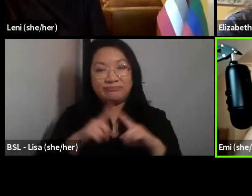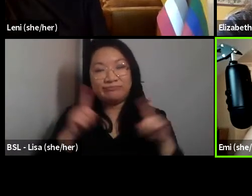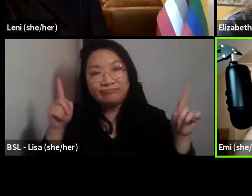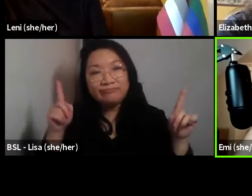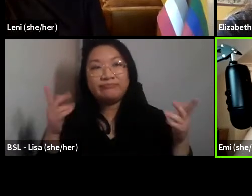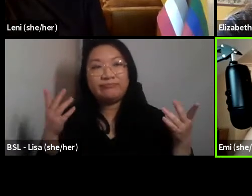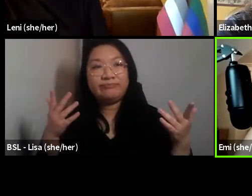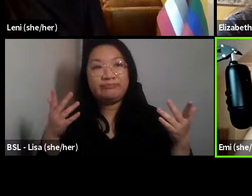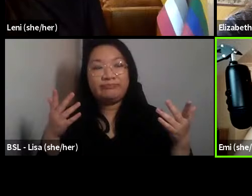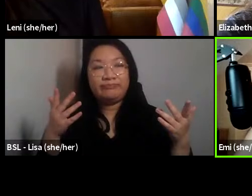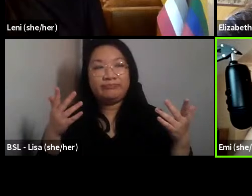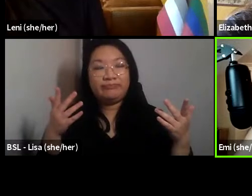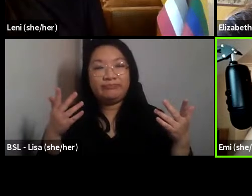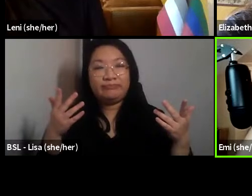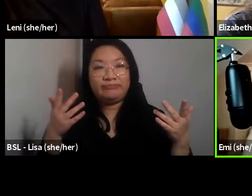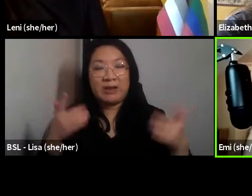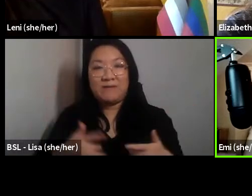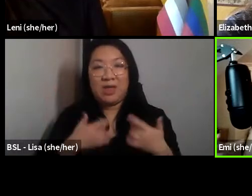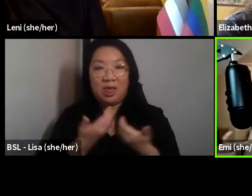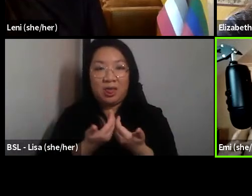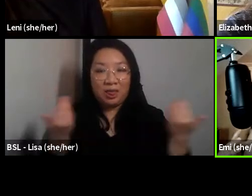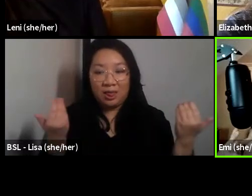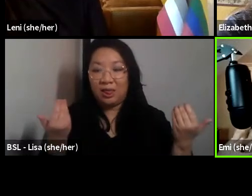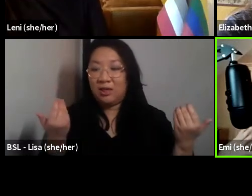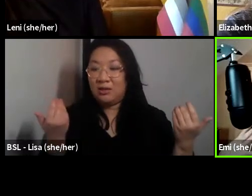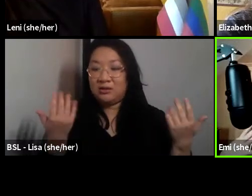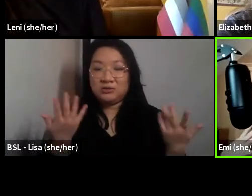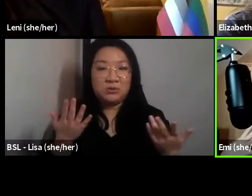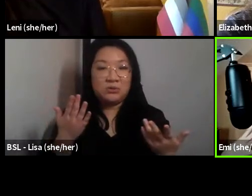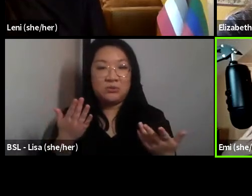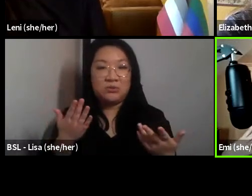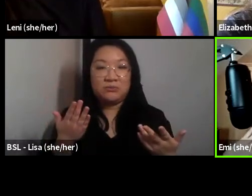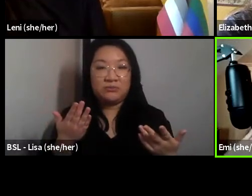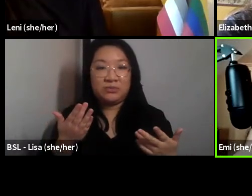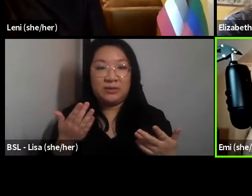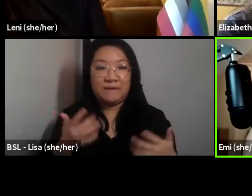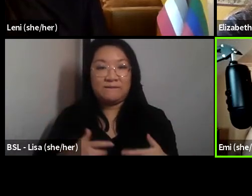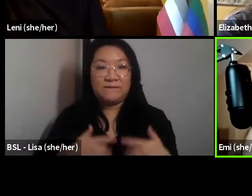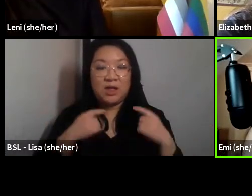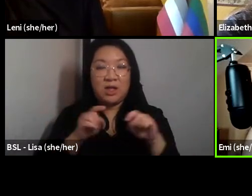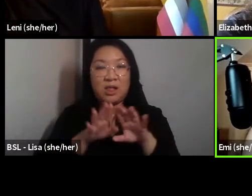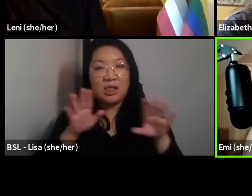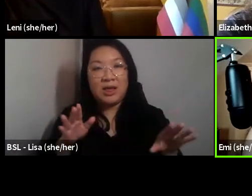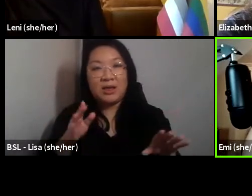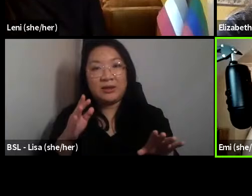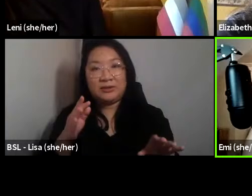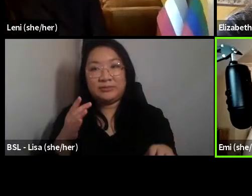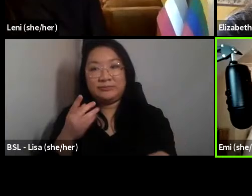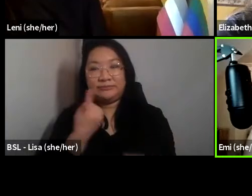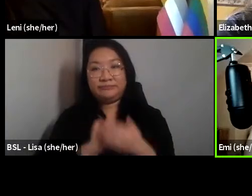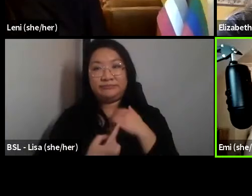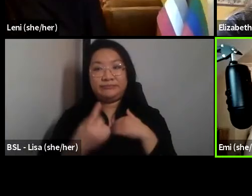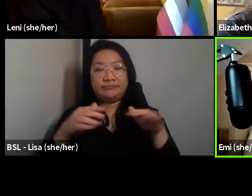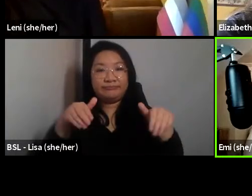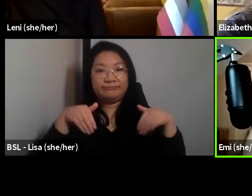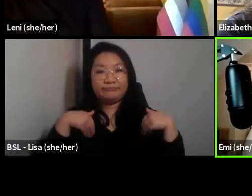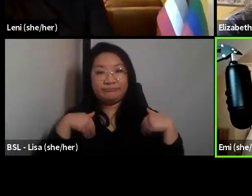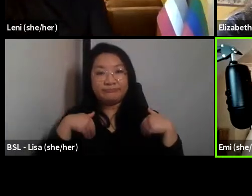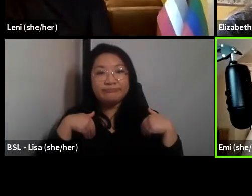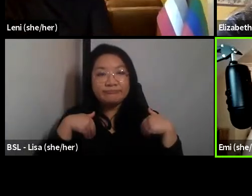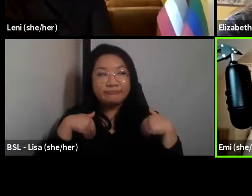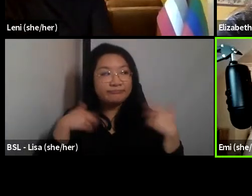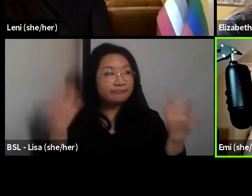people feel like this, but it still just felt like I was the only one who didn't. So meeting other people in